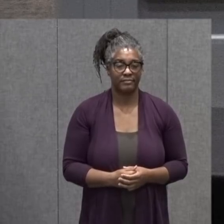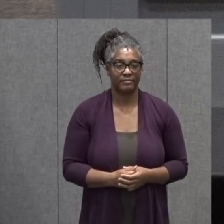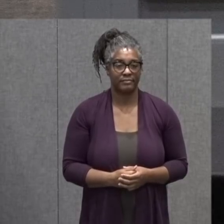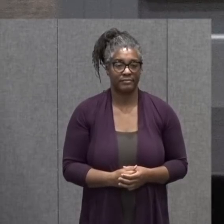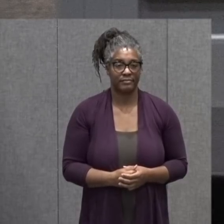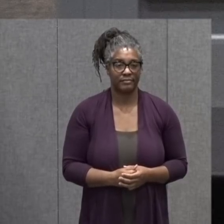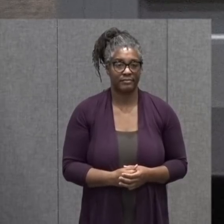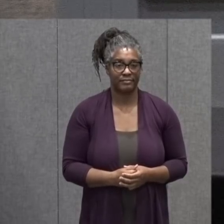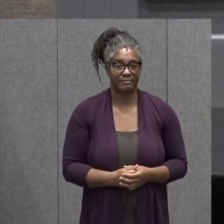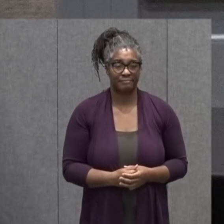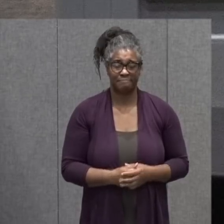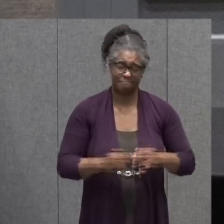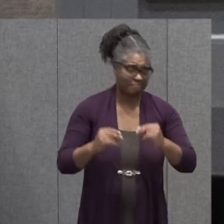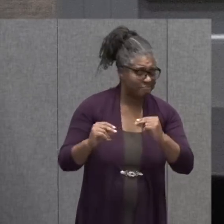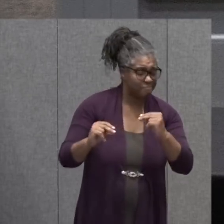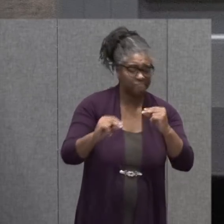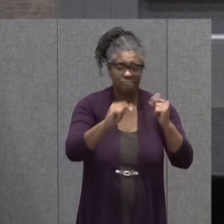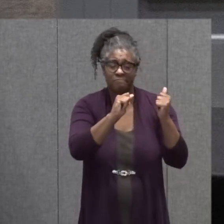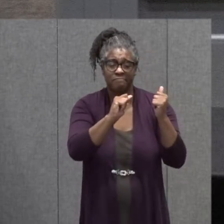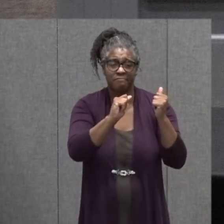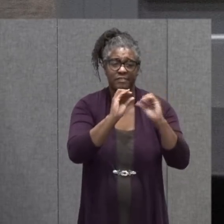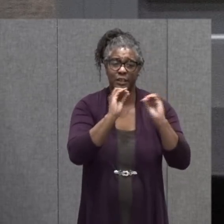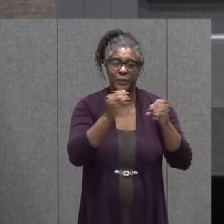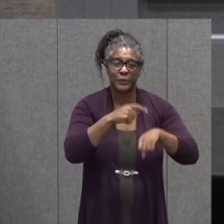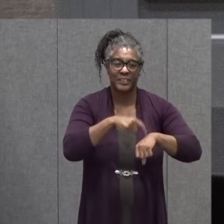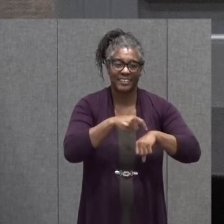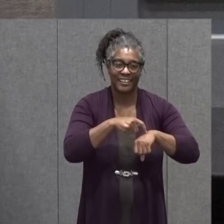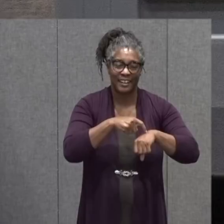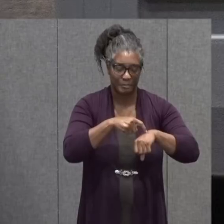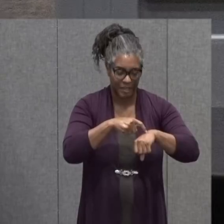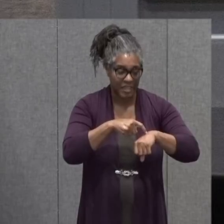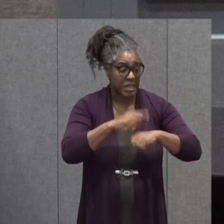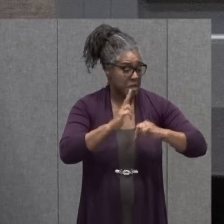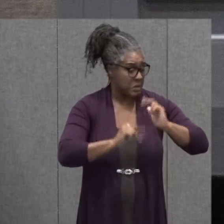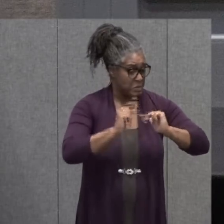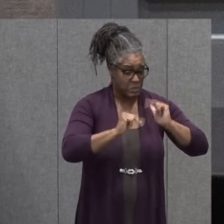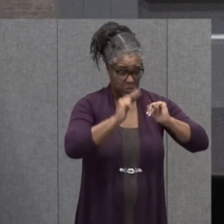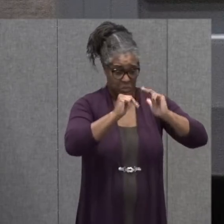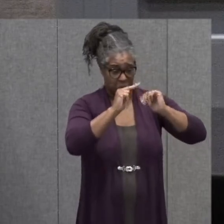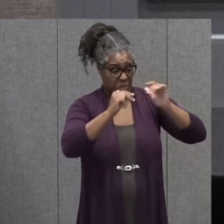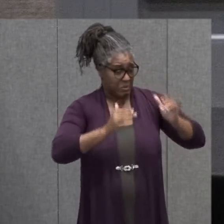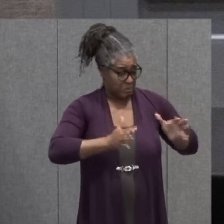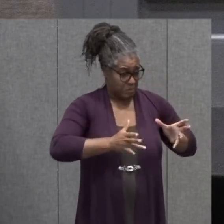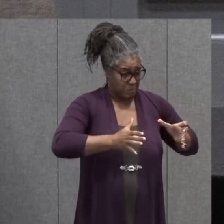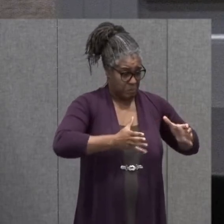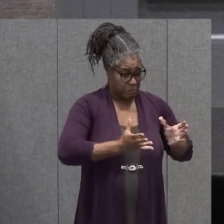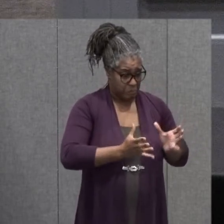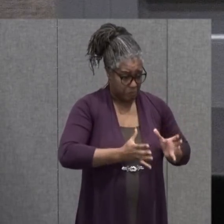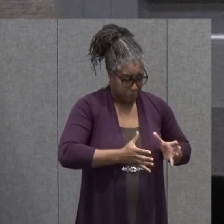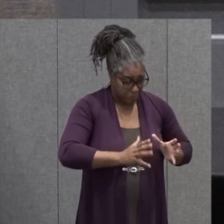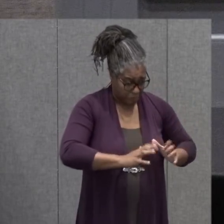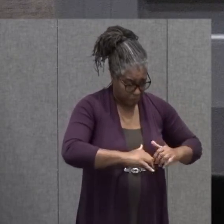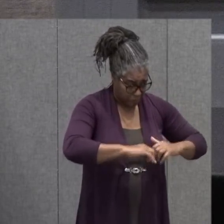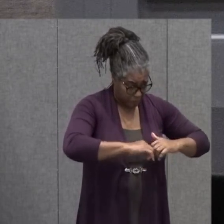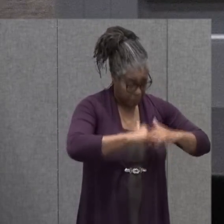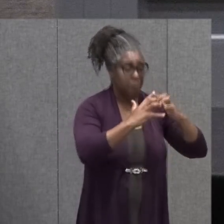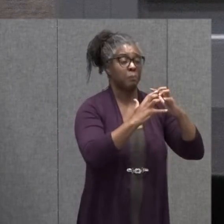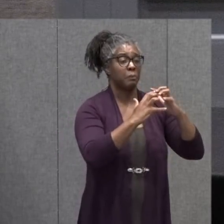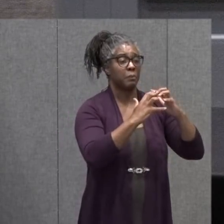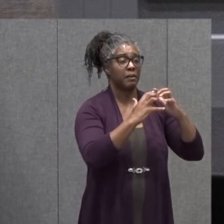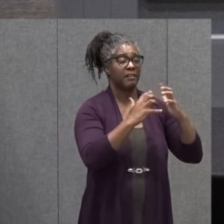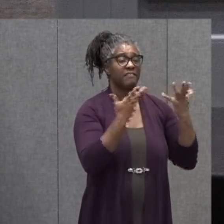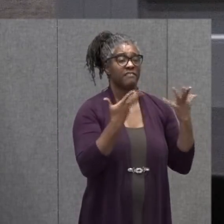In no time at all, the house of straw was finished, and the little pig went inside for a